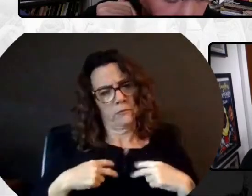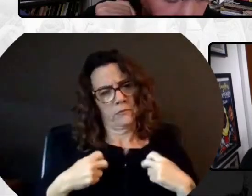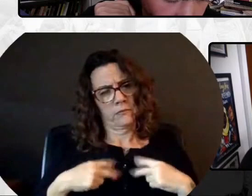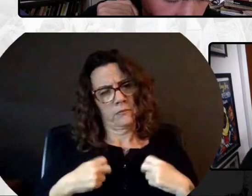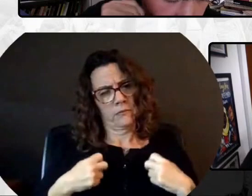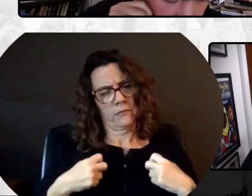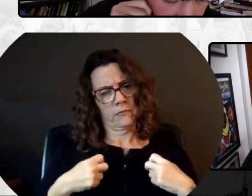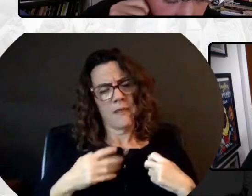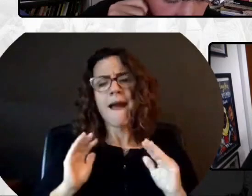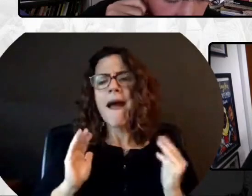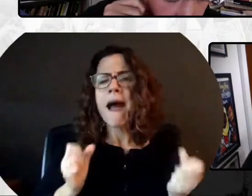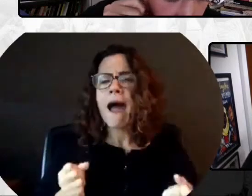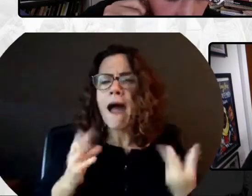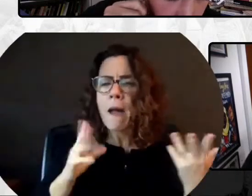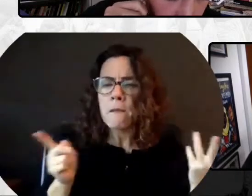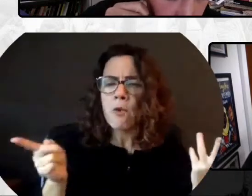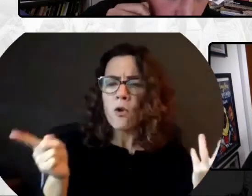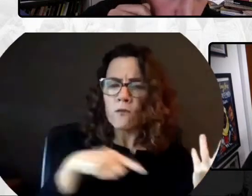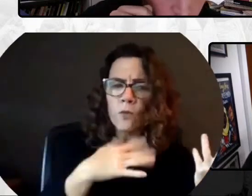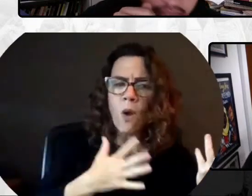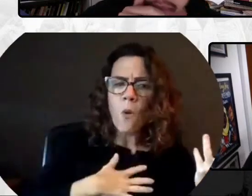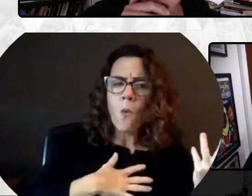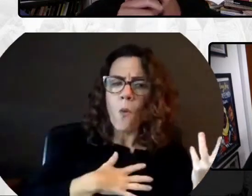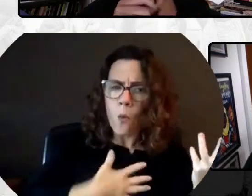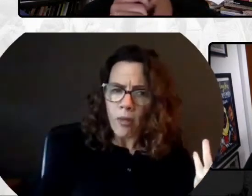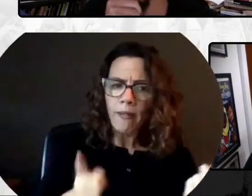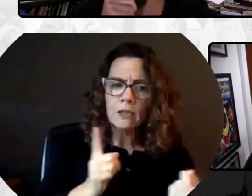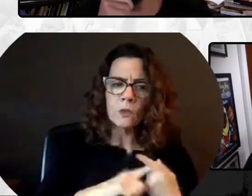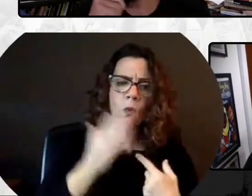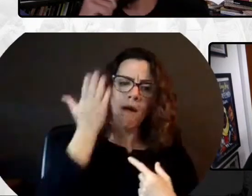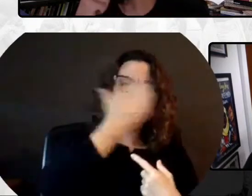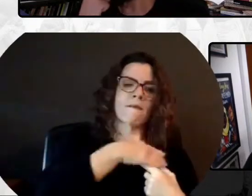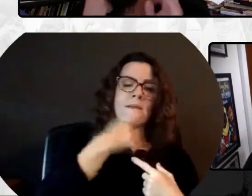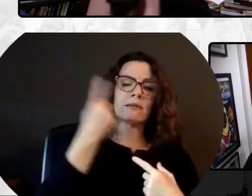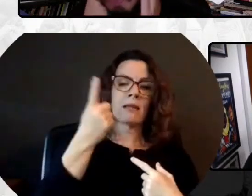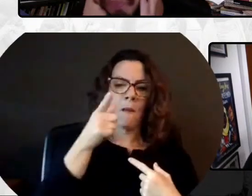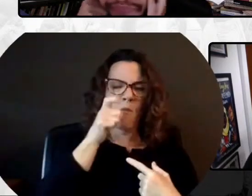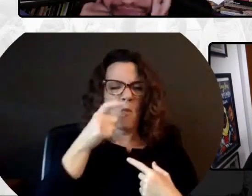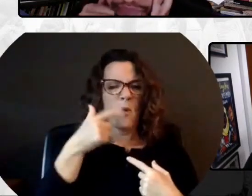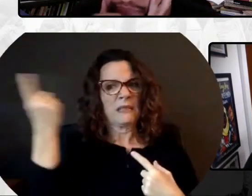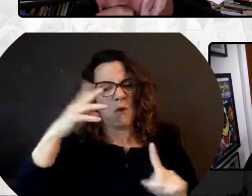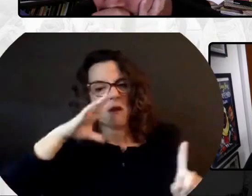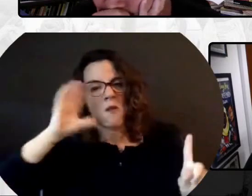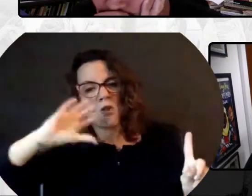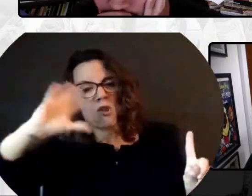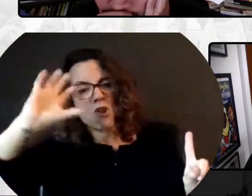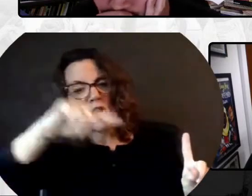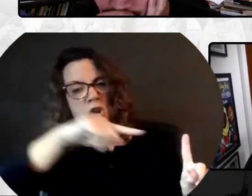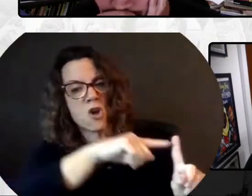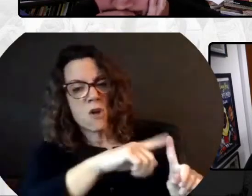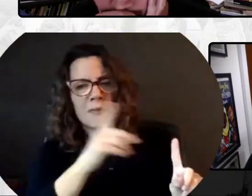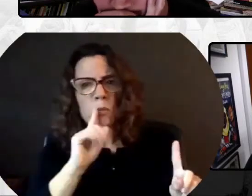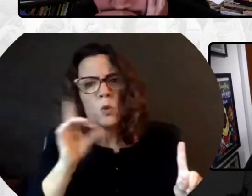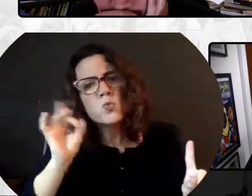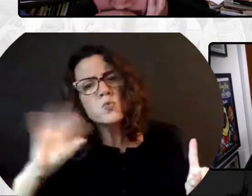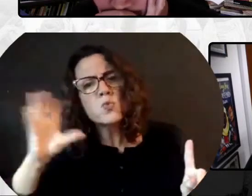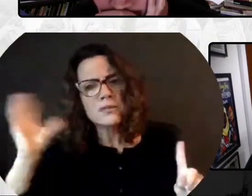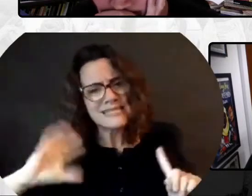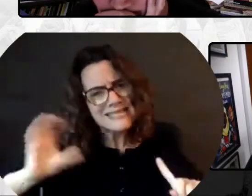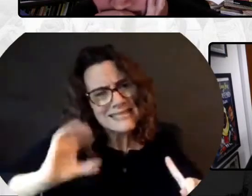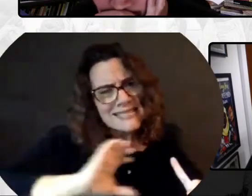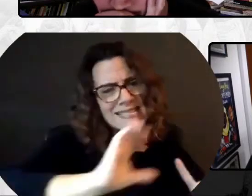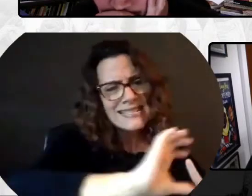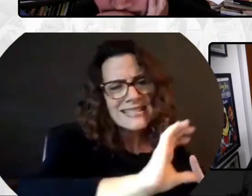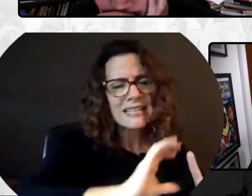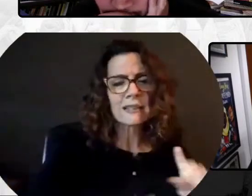yeah, thank you both, and I appreciate that question, VP, that hopefully can come back. I want to, just looking at the time, want to make sure we get